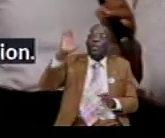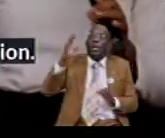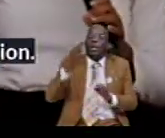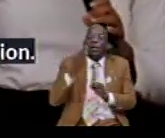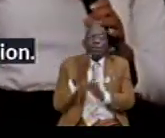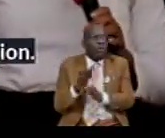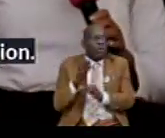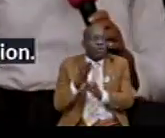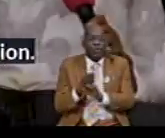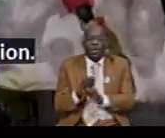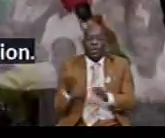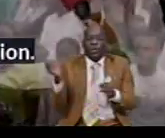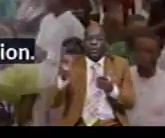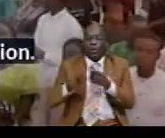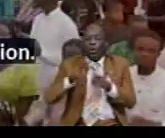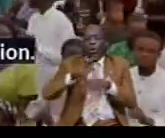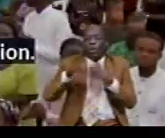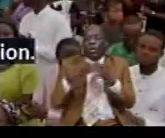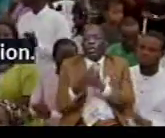God's faithfulness to all